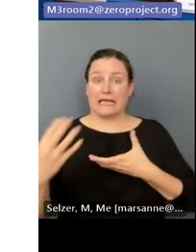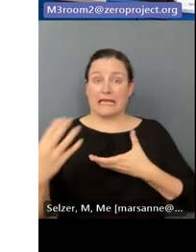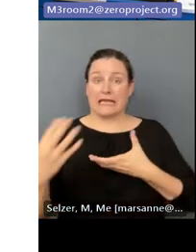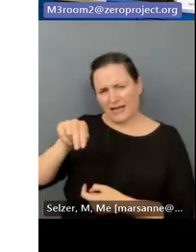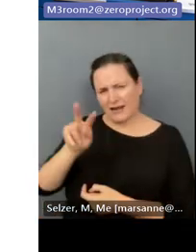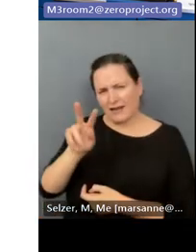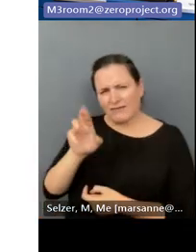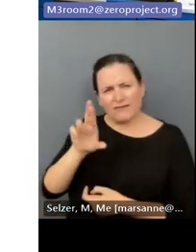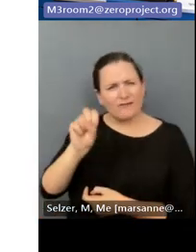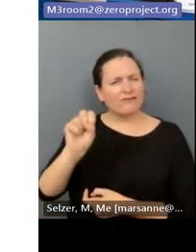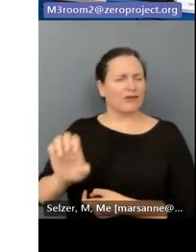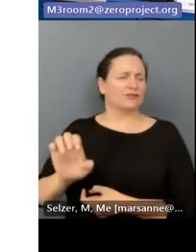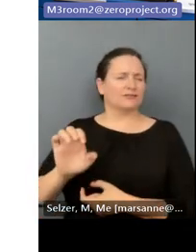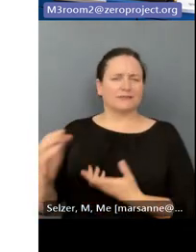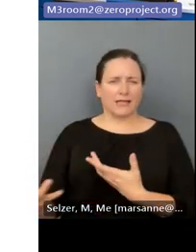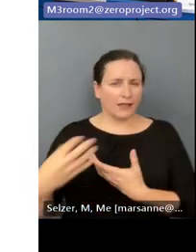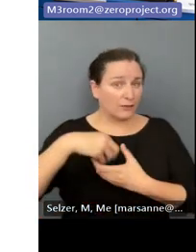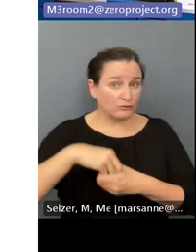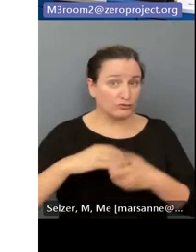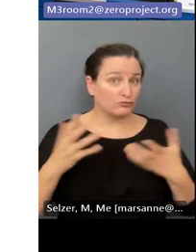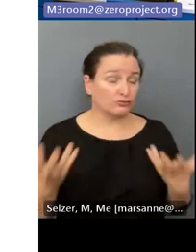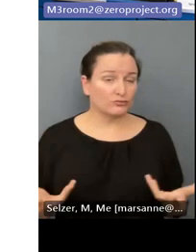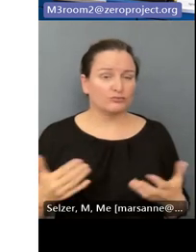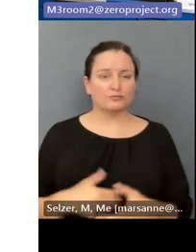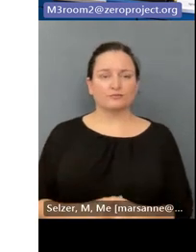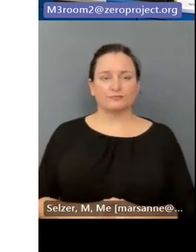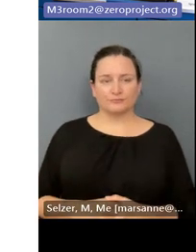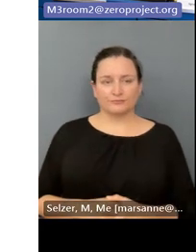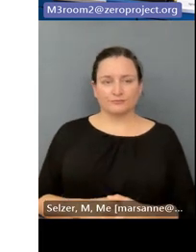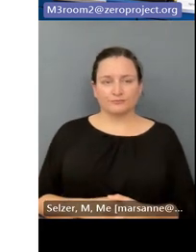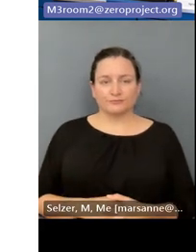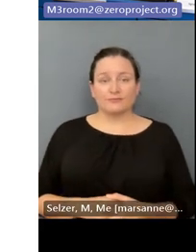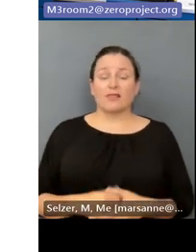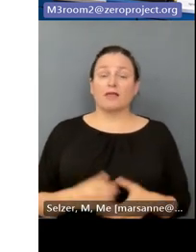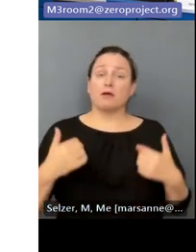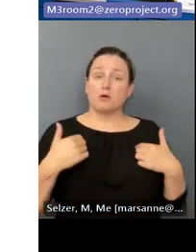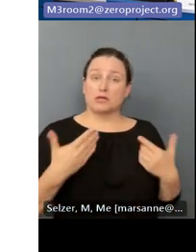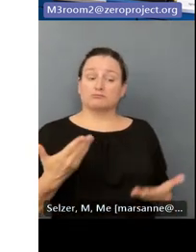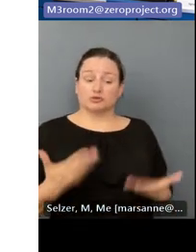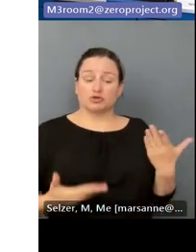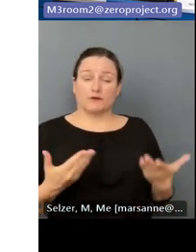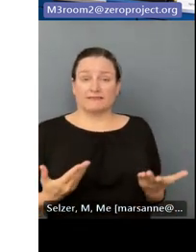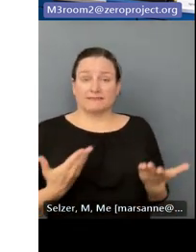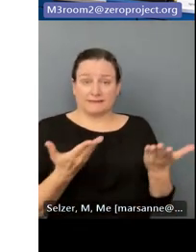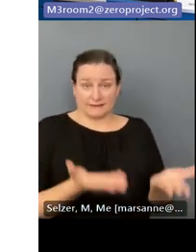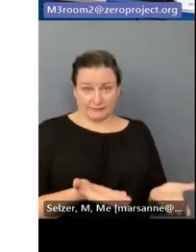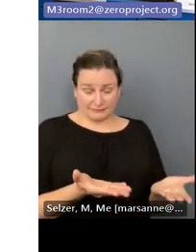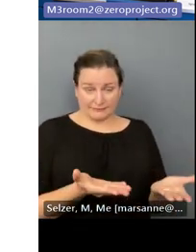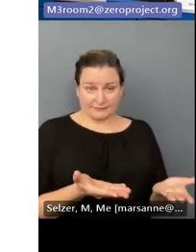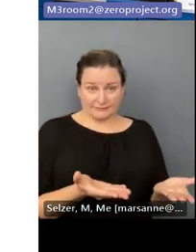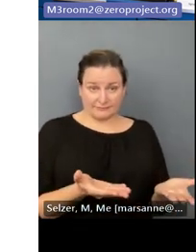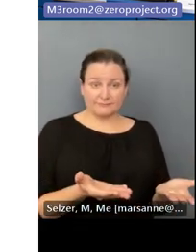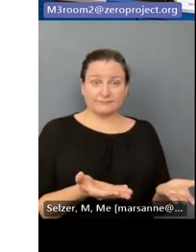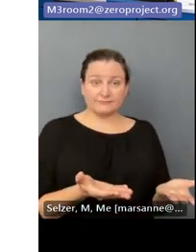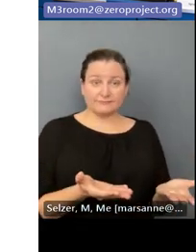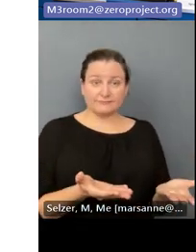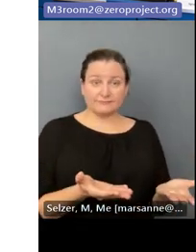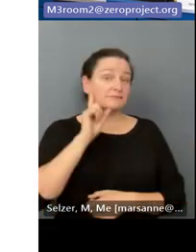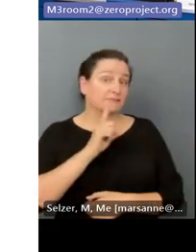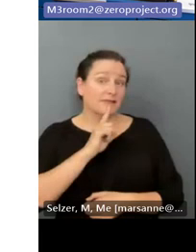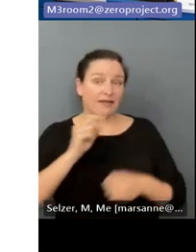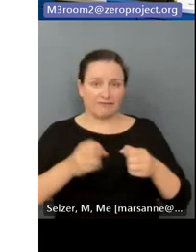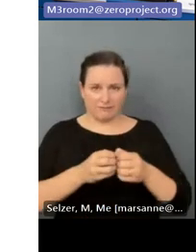mainly an inclusive education service delivery model where deaf students represent the majority of our